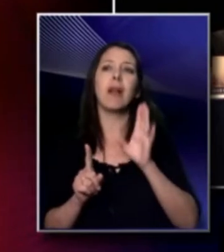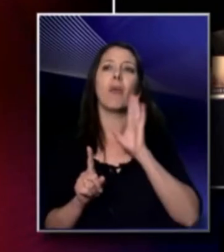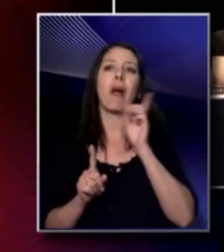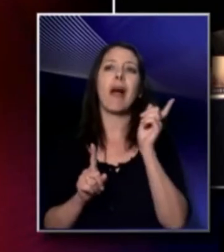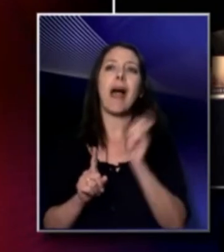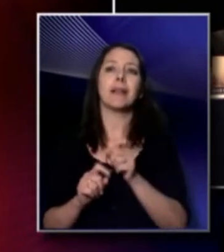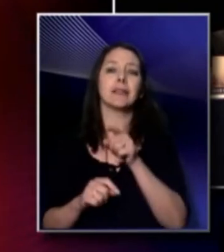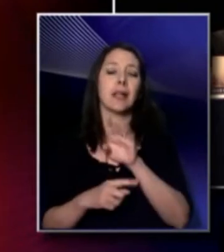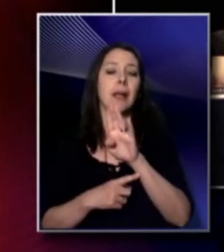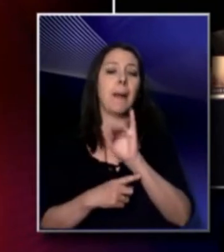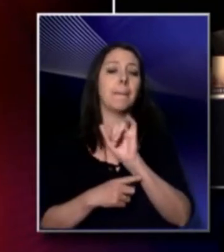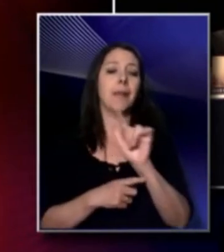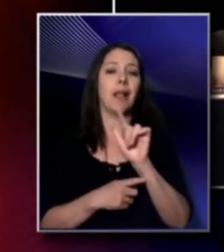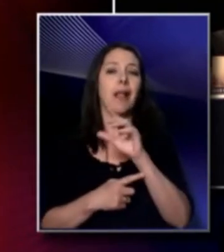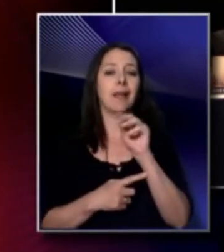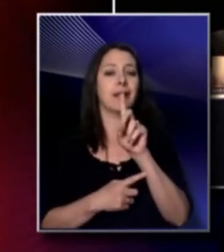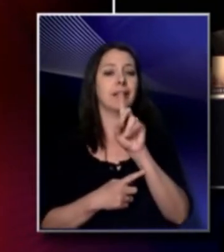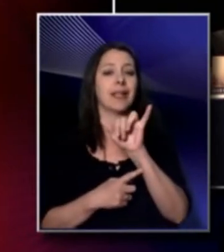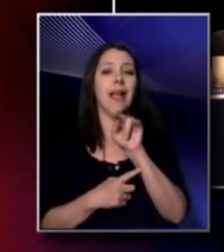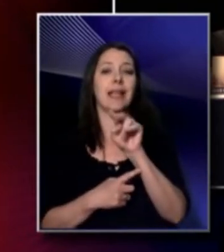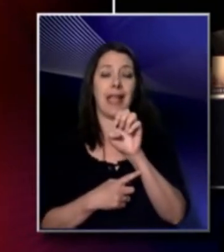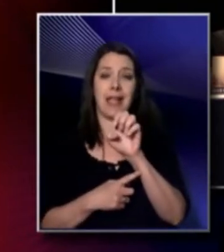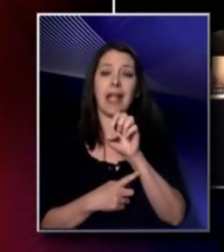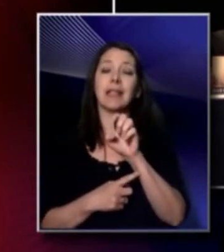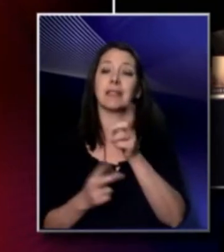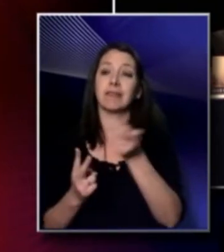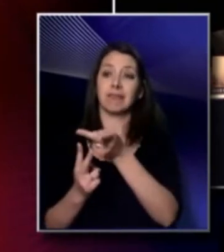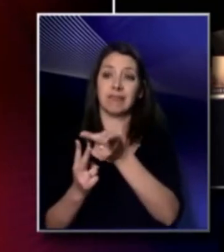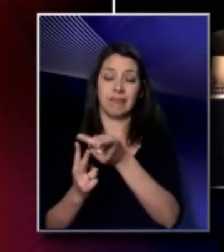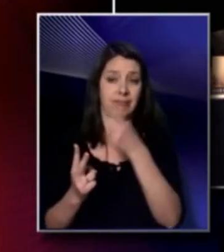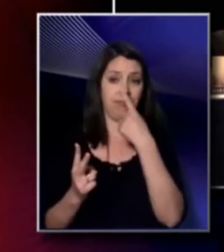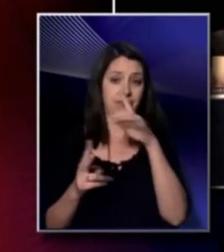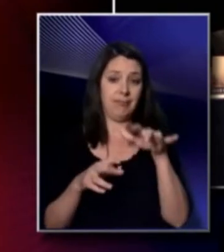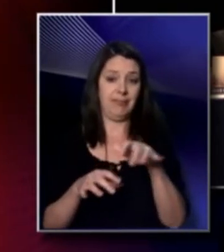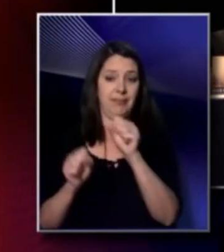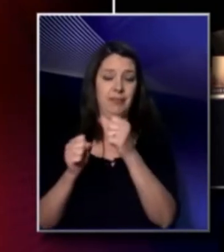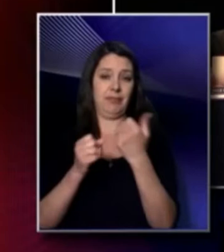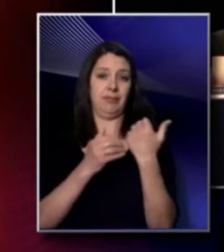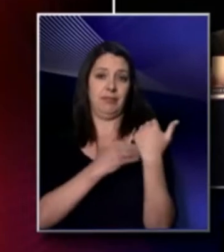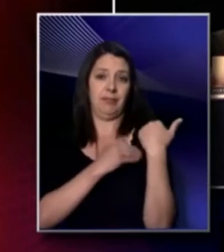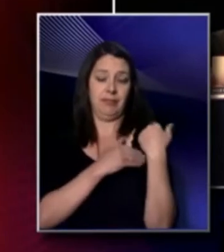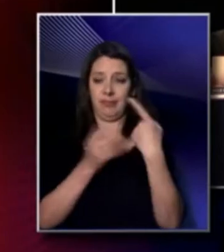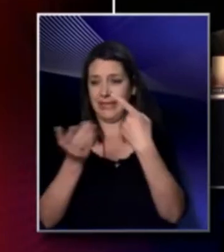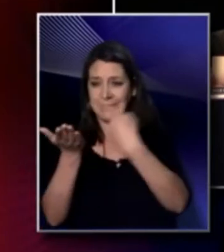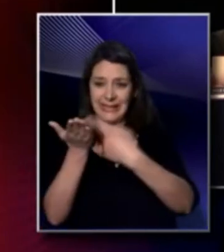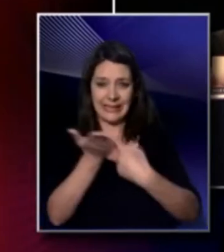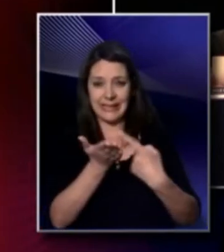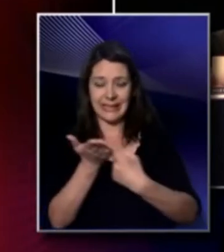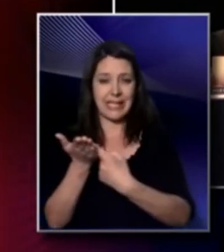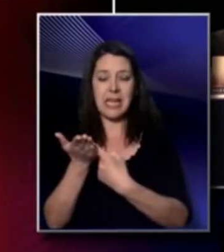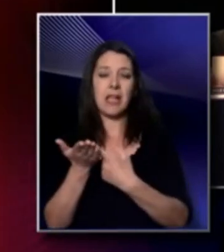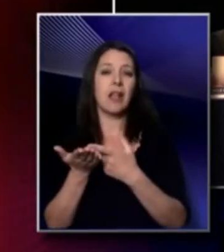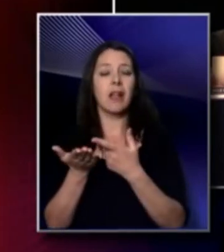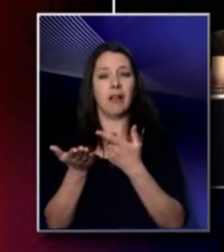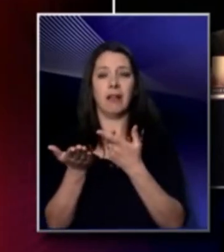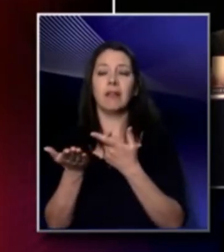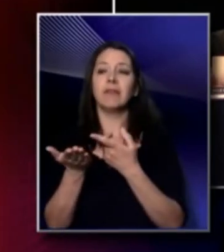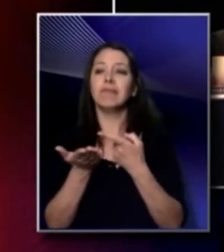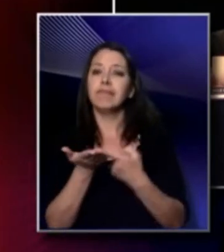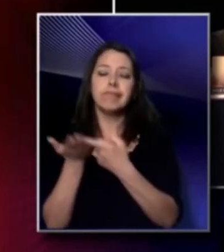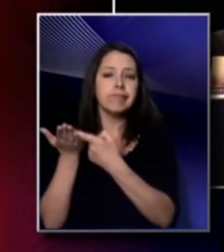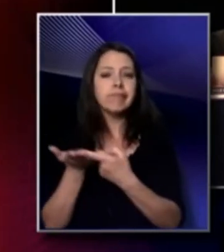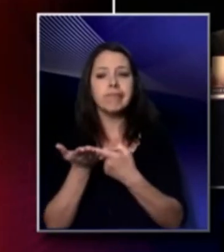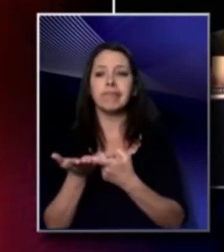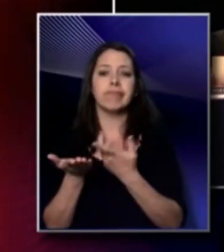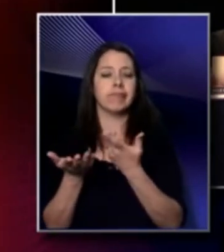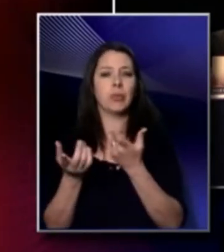Diane to maybe take that on and get together and come up with a recommendation of however far you